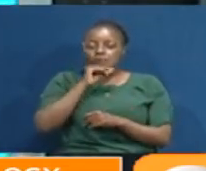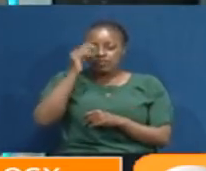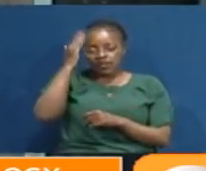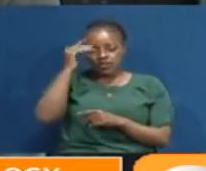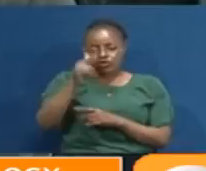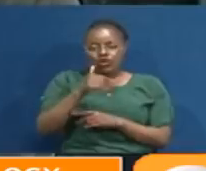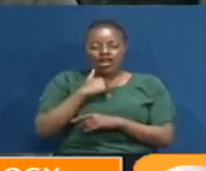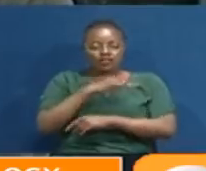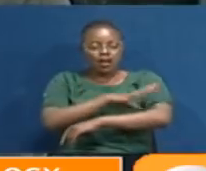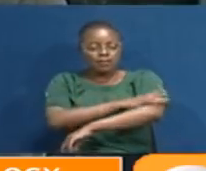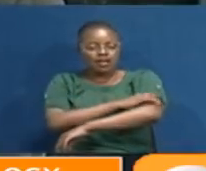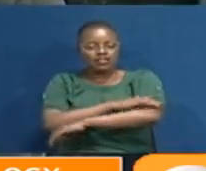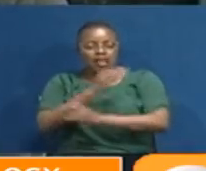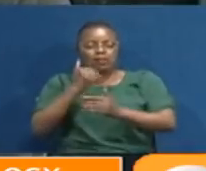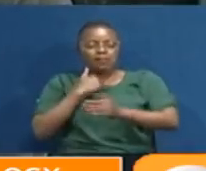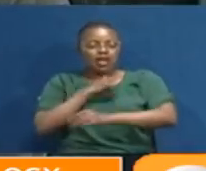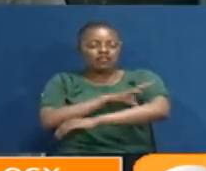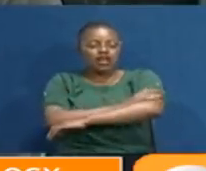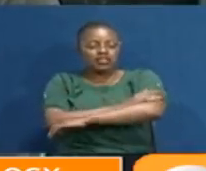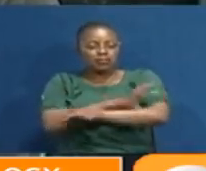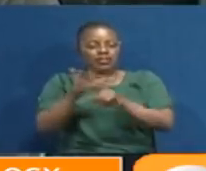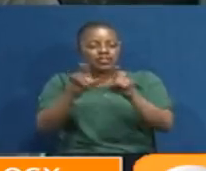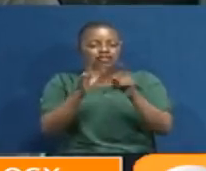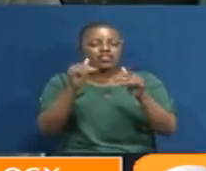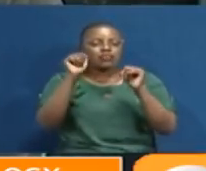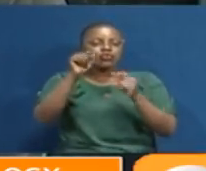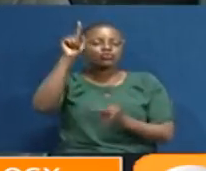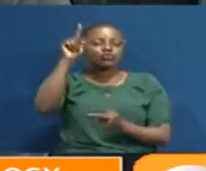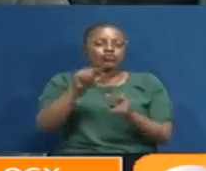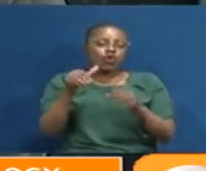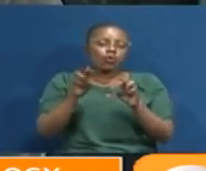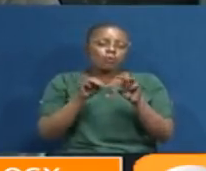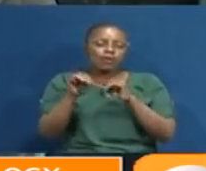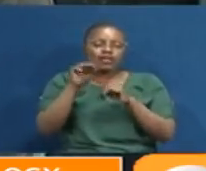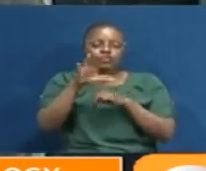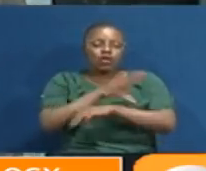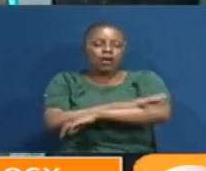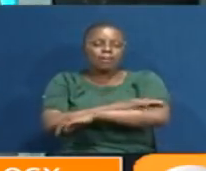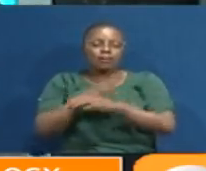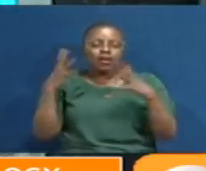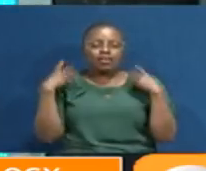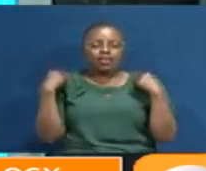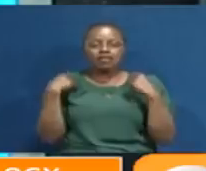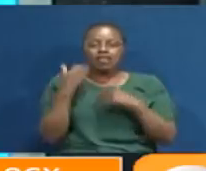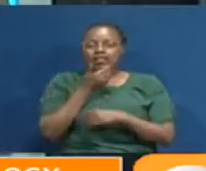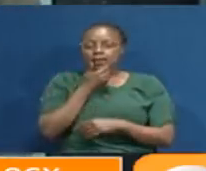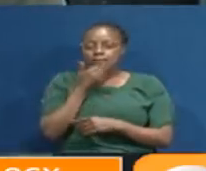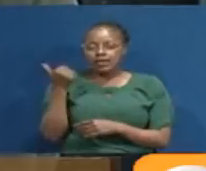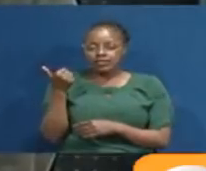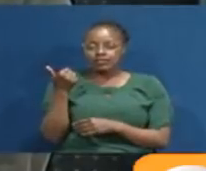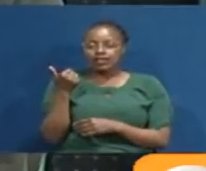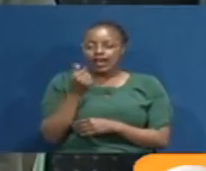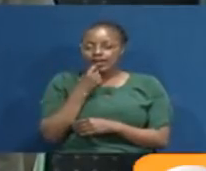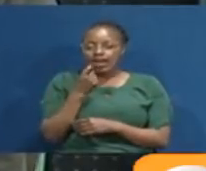even before you think you might have high blood pressure, there's certain things that can reduce or manage your blood pressure. Exercise is the best drug ever